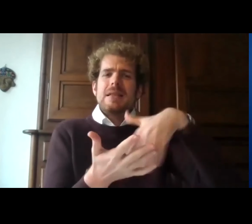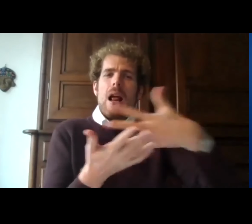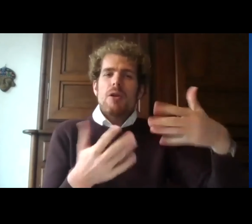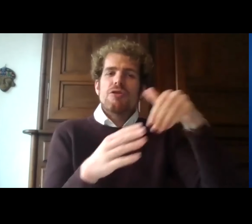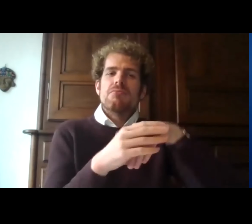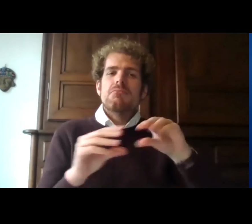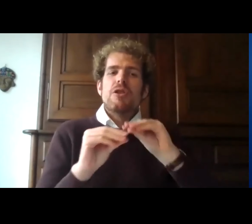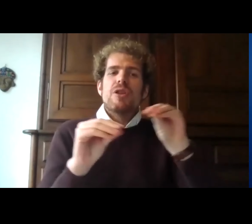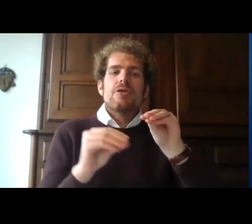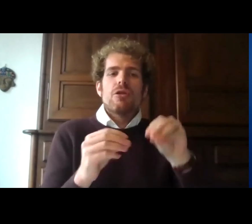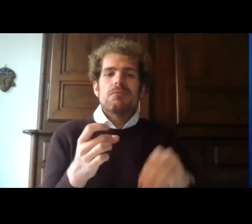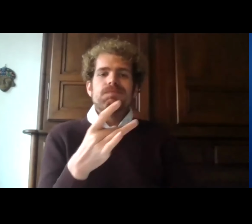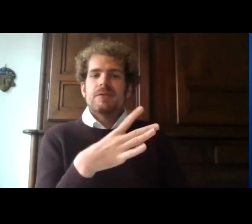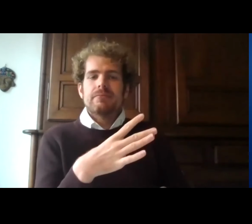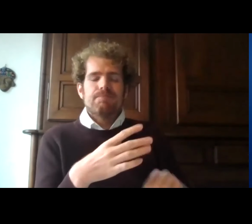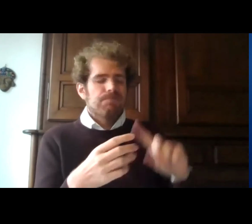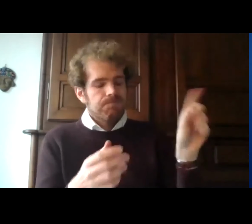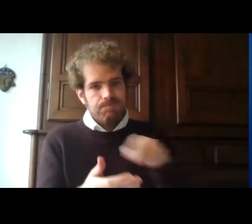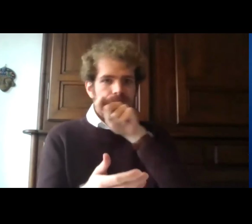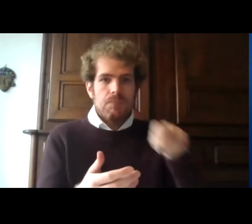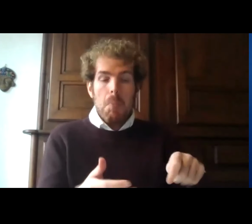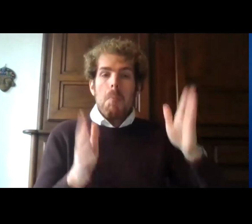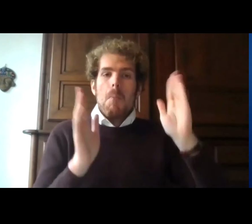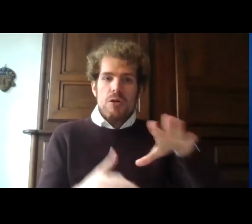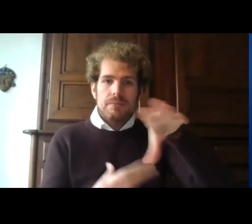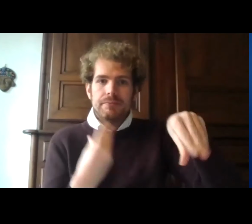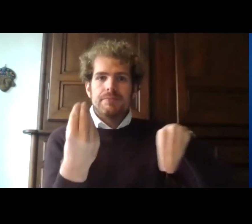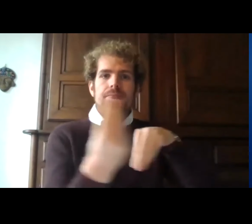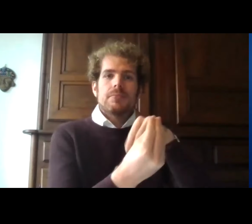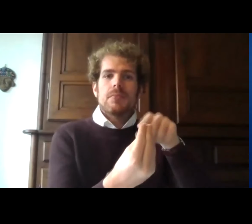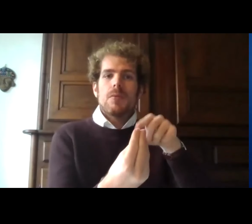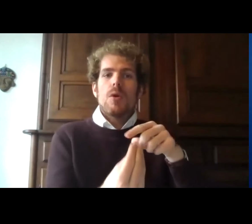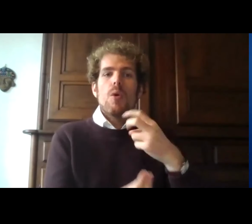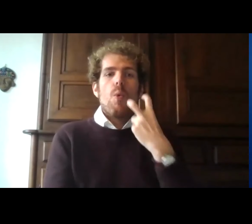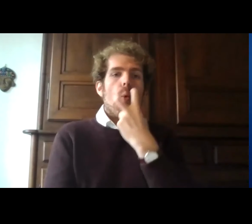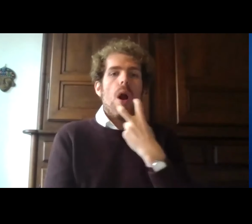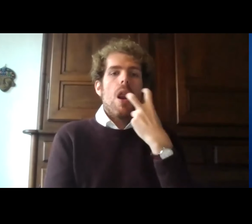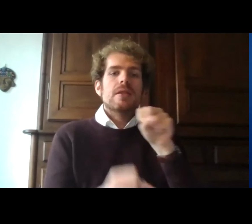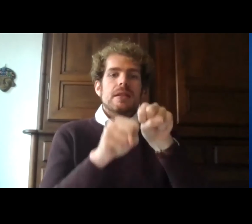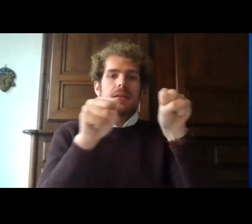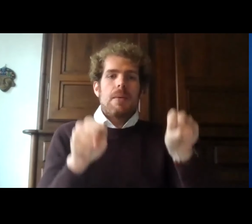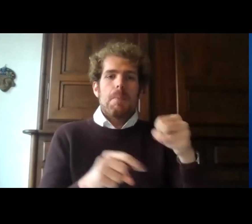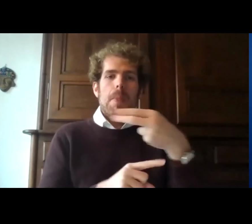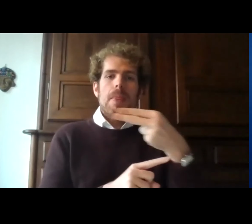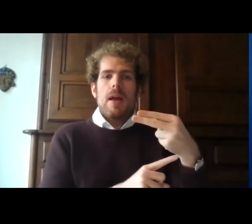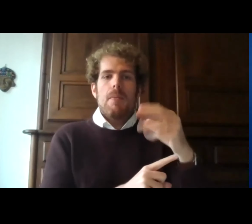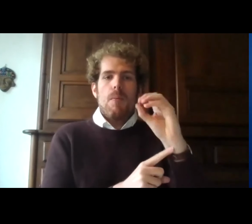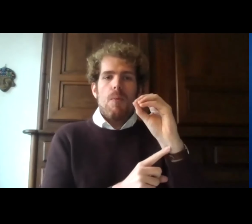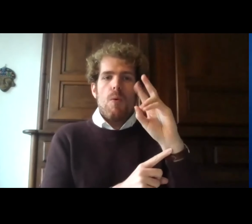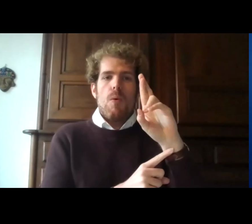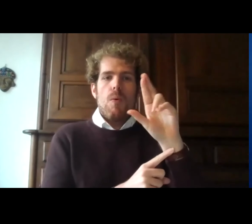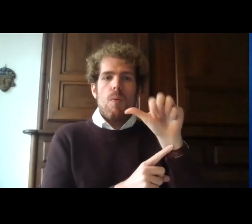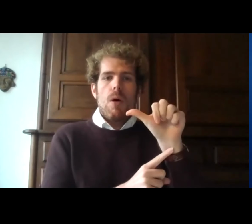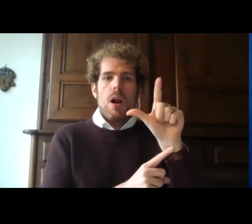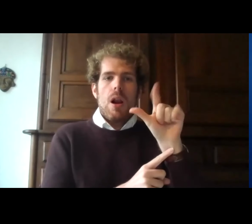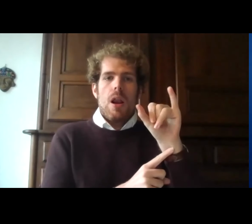this Congress, they ratified a policy which did not allow for sign language to be used in the instruction of